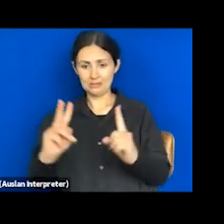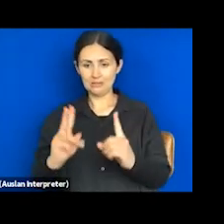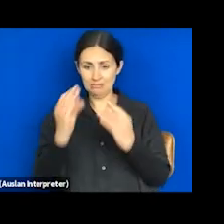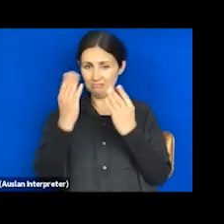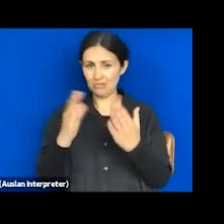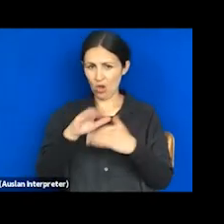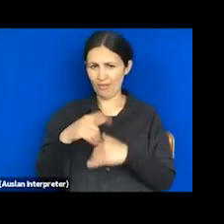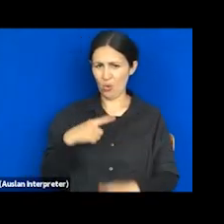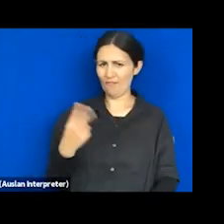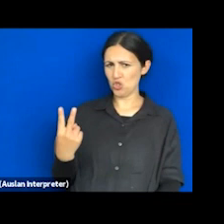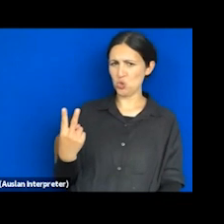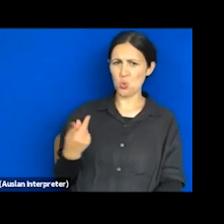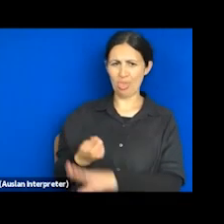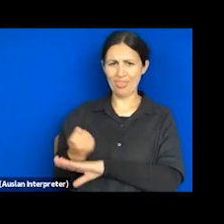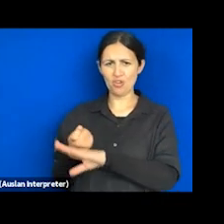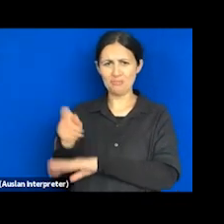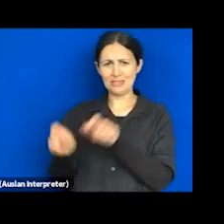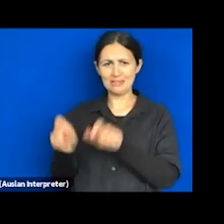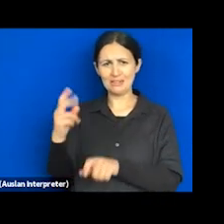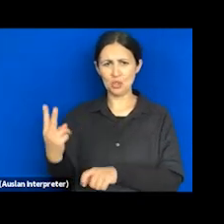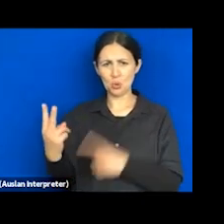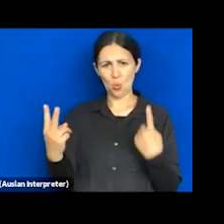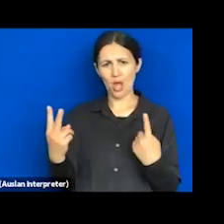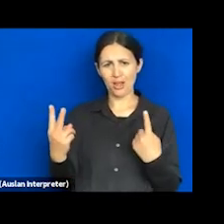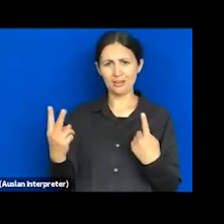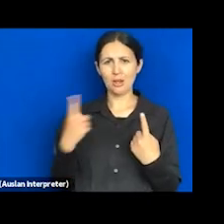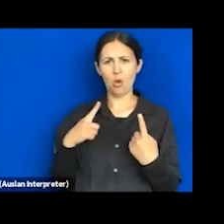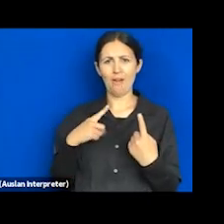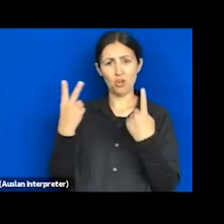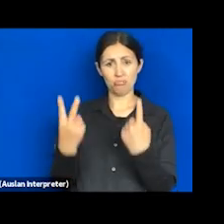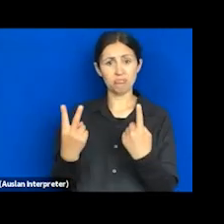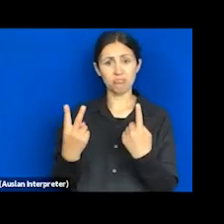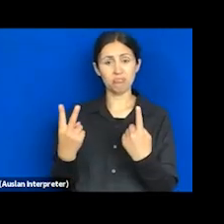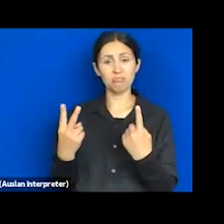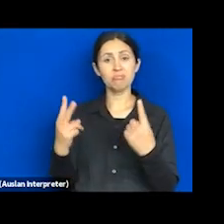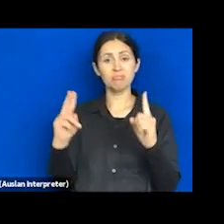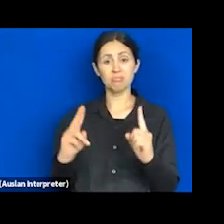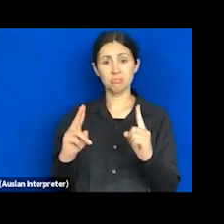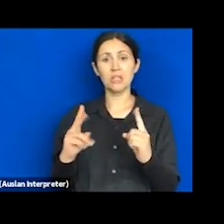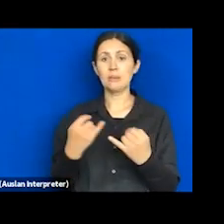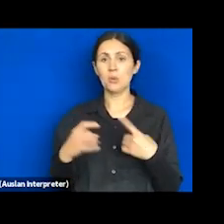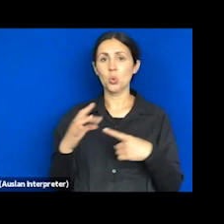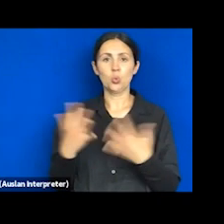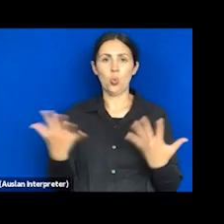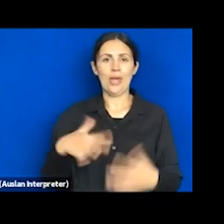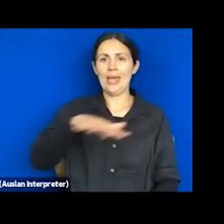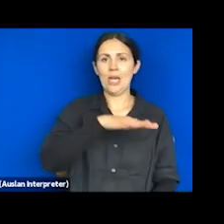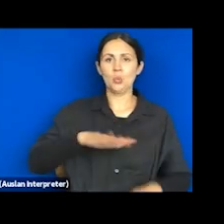in questions if anyone's interested. But as Robin was saying, the setting in which it's delivered is really important.